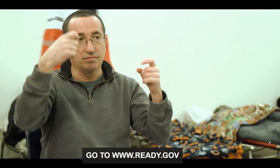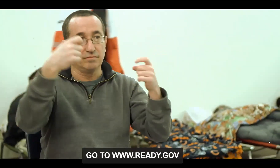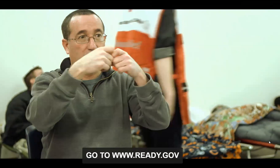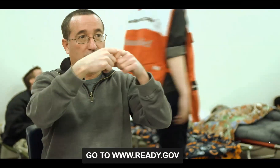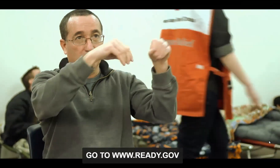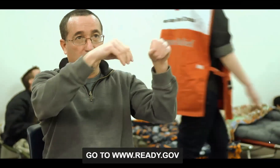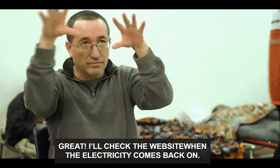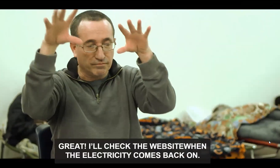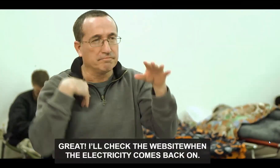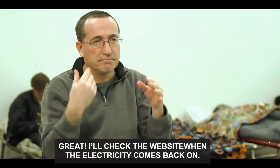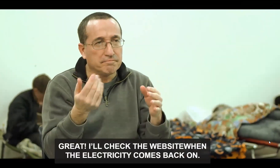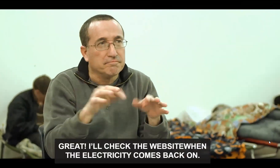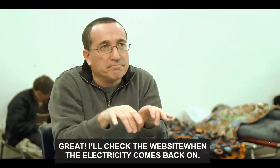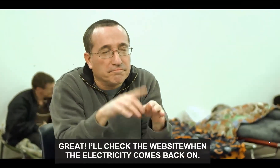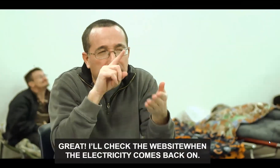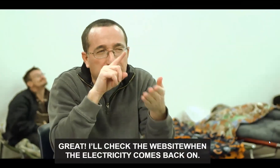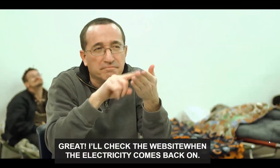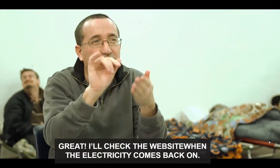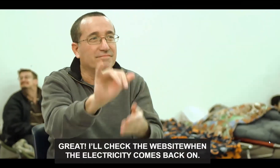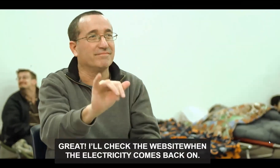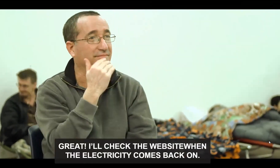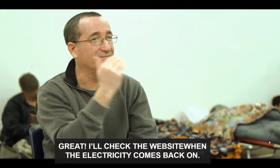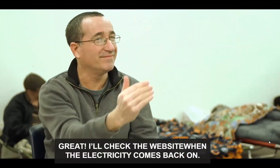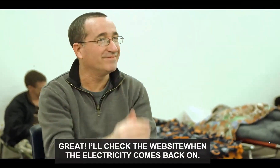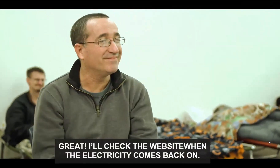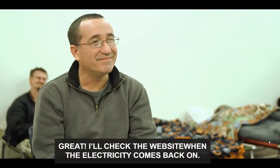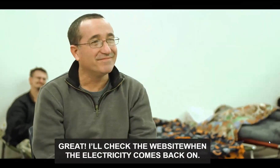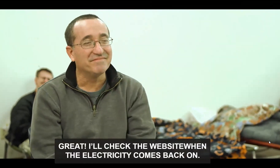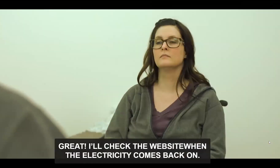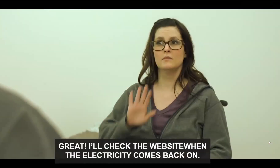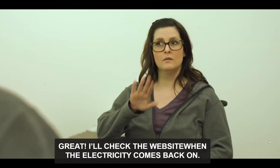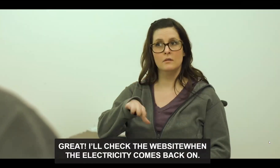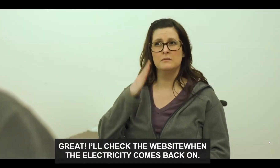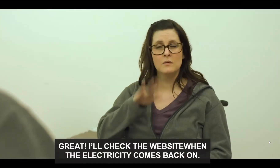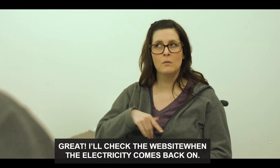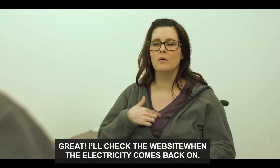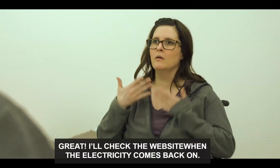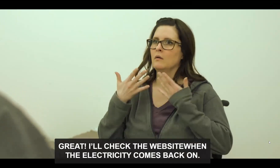Great. I'll check out the website when the electricity comes back on.